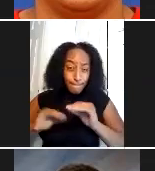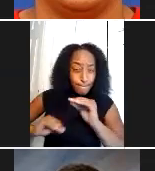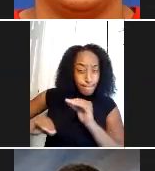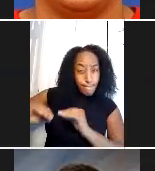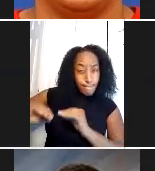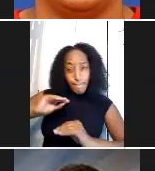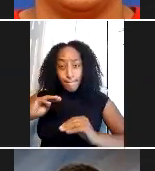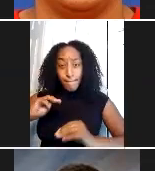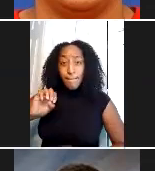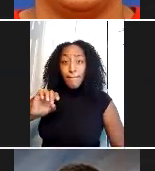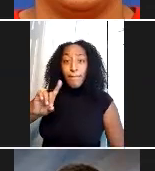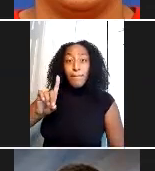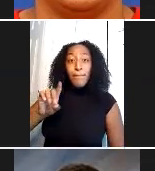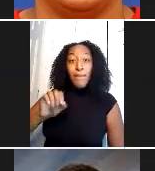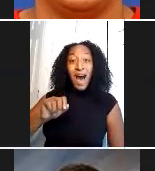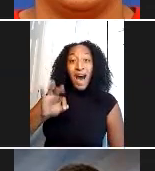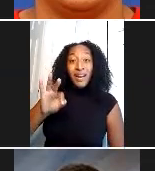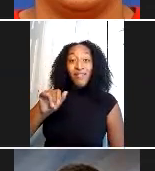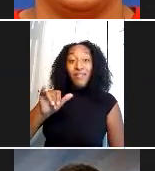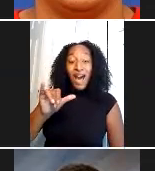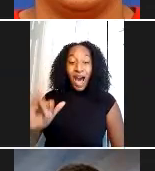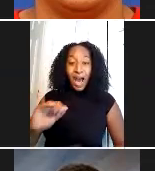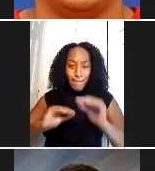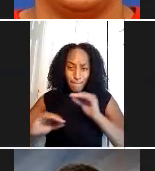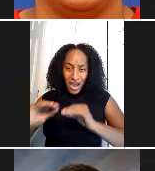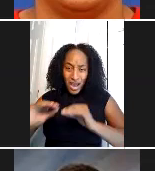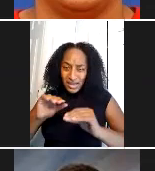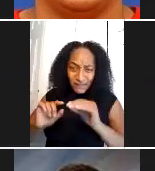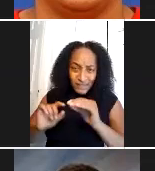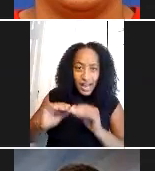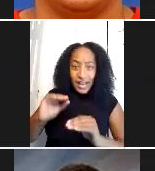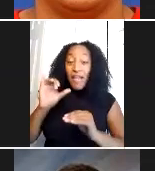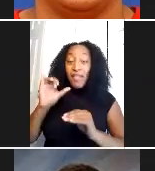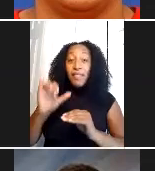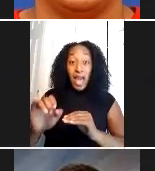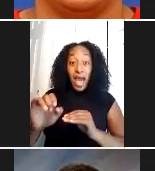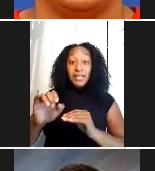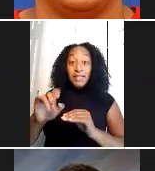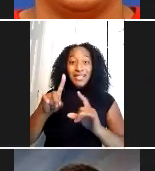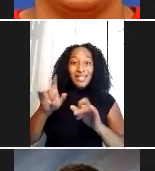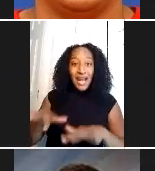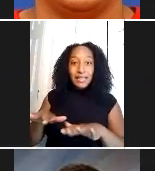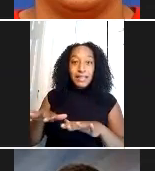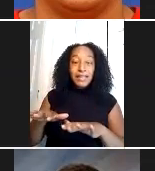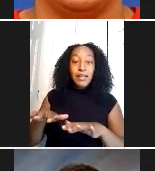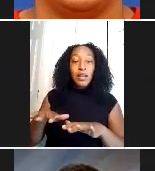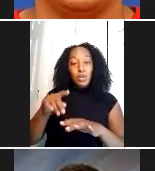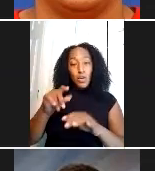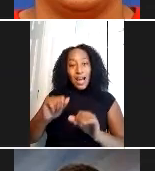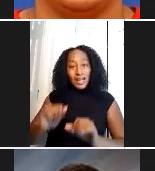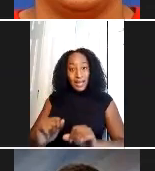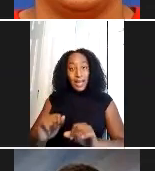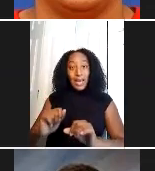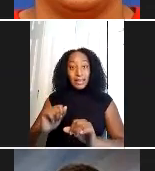You know, if I can tweak my experiment, then I can move forward in trying to you know, continue